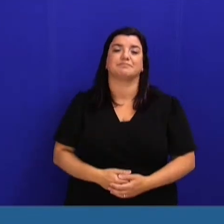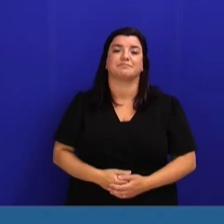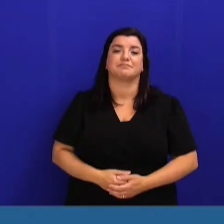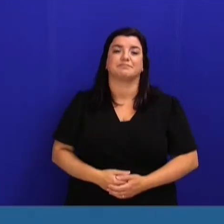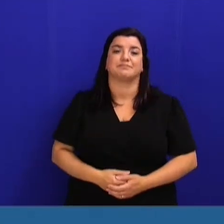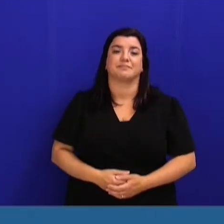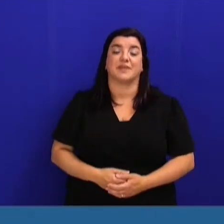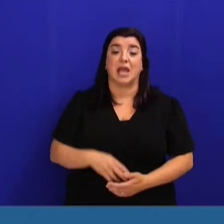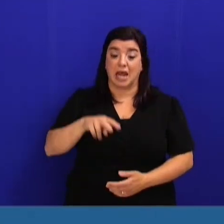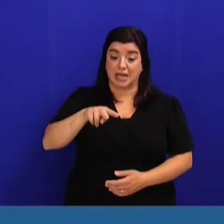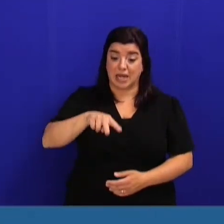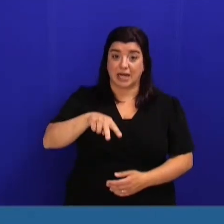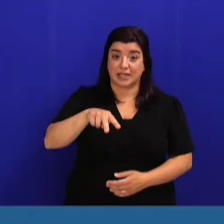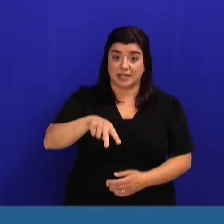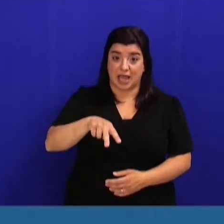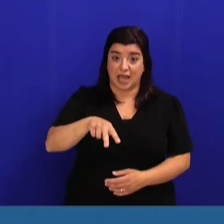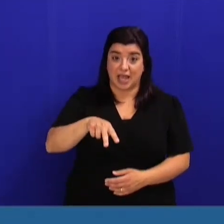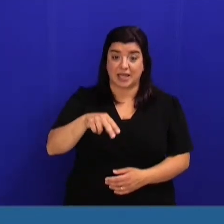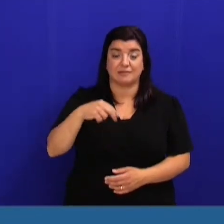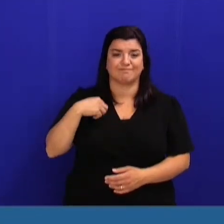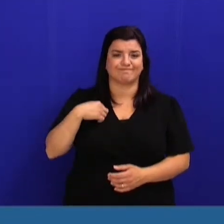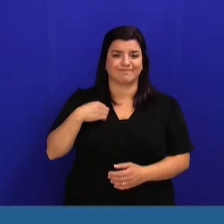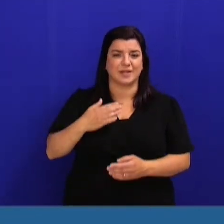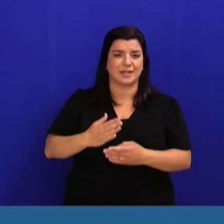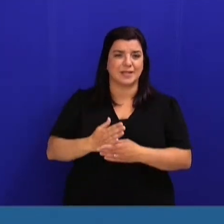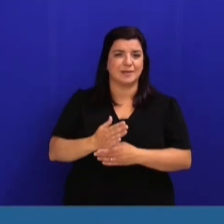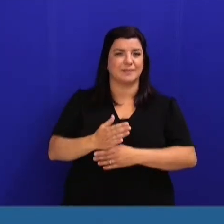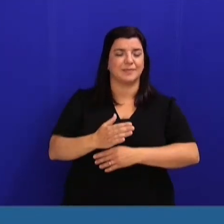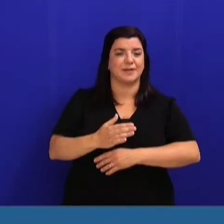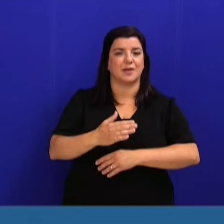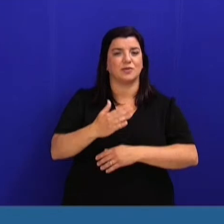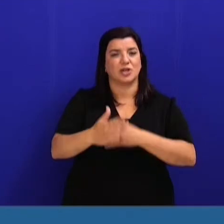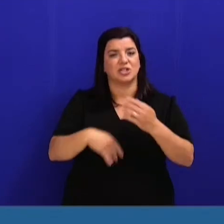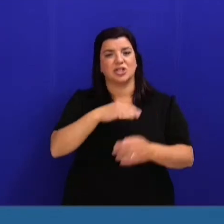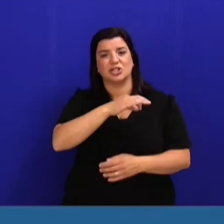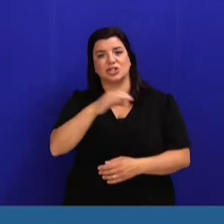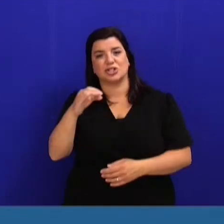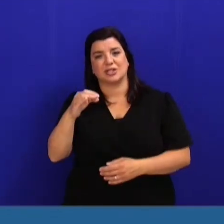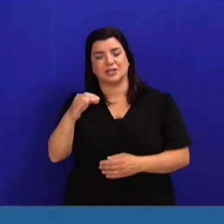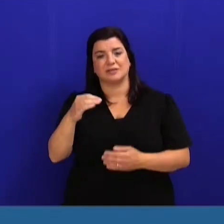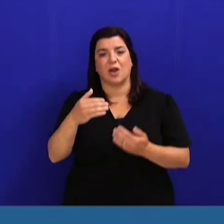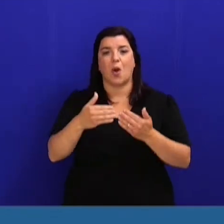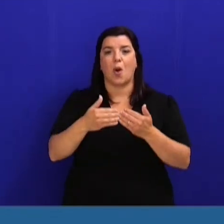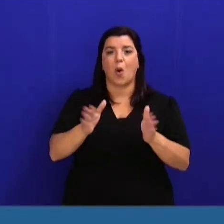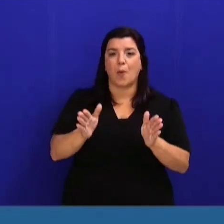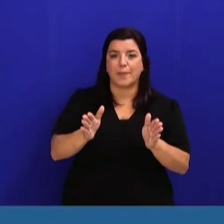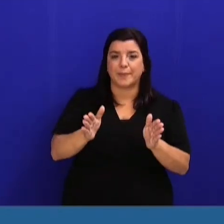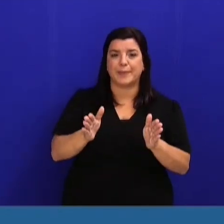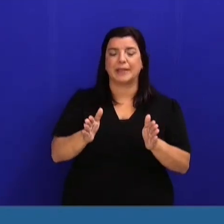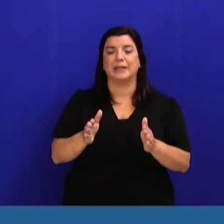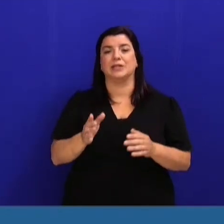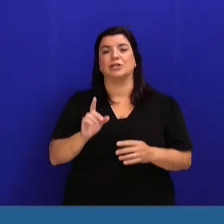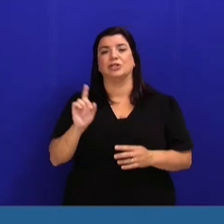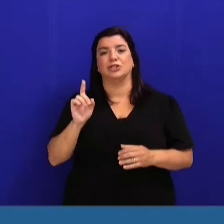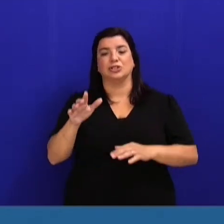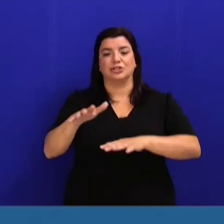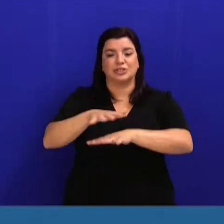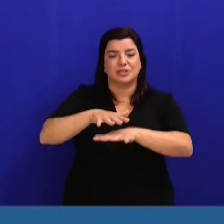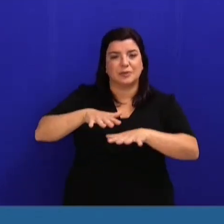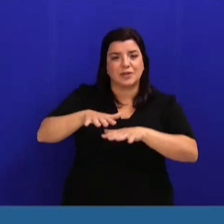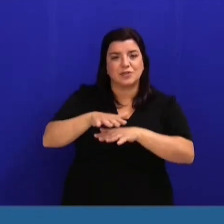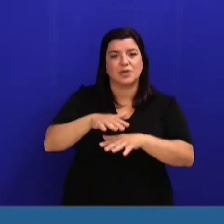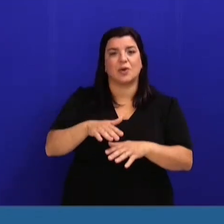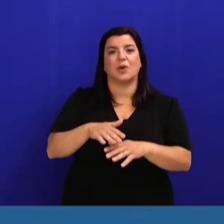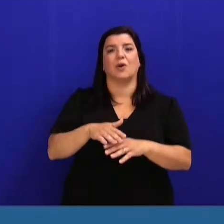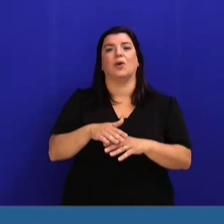it-tnejn ukoll aħna naslu fażi oħra fejn ħajkonna naqra iktar rilax tal-miżuri fejn is-sitwazzjoni qiegħda tippermetti li nagħmlu